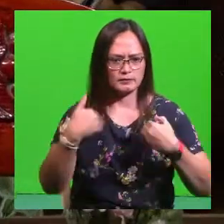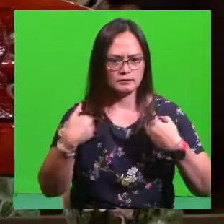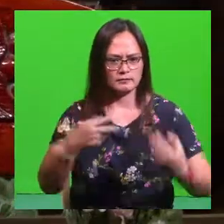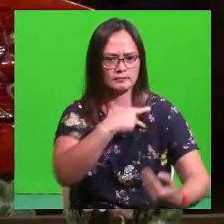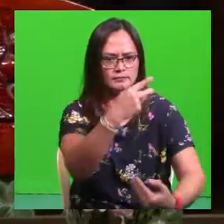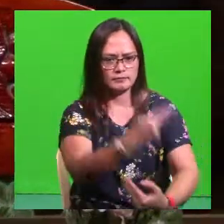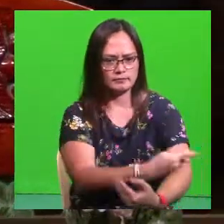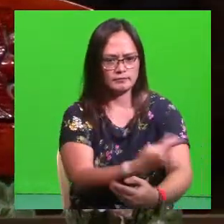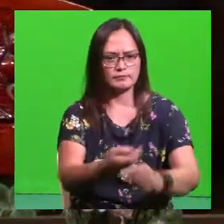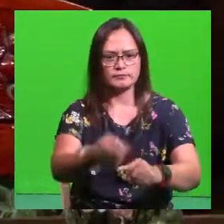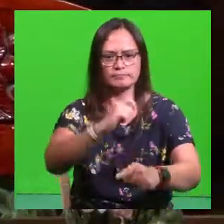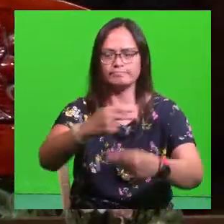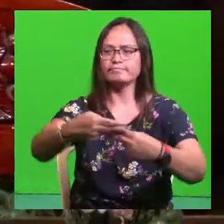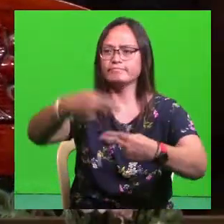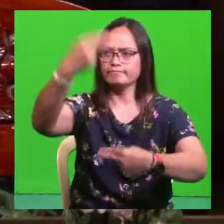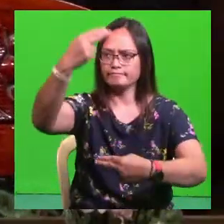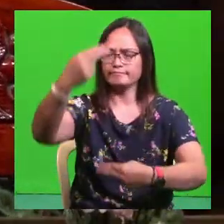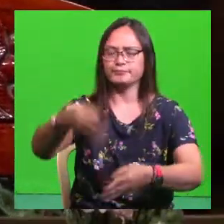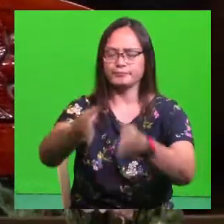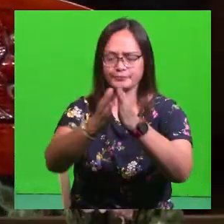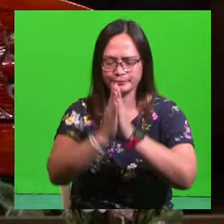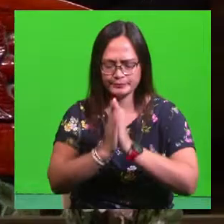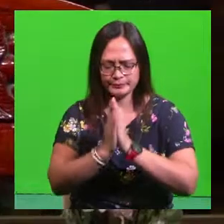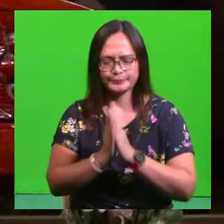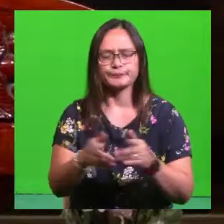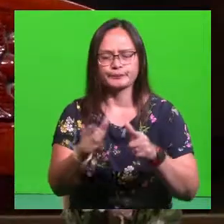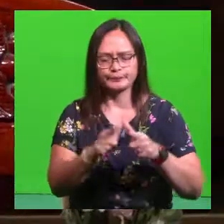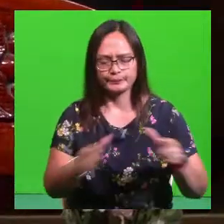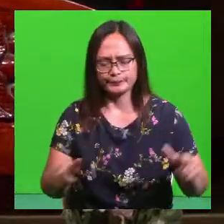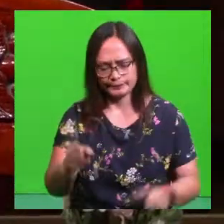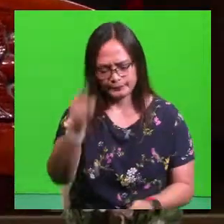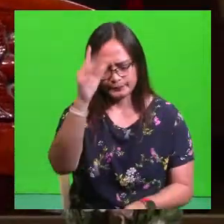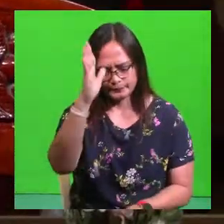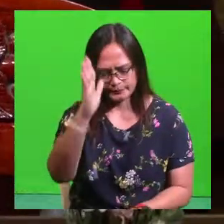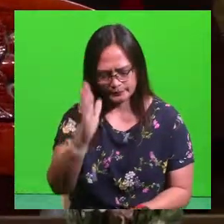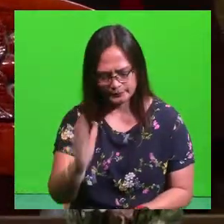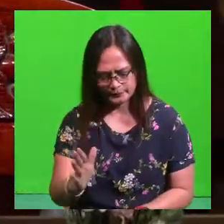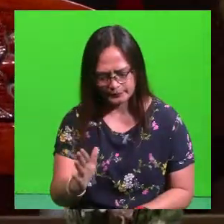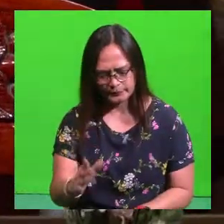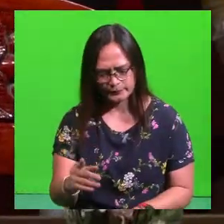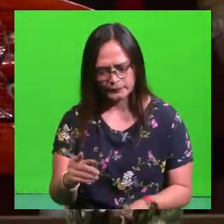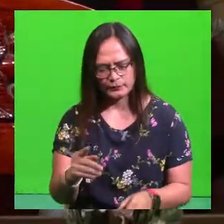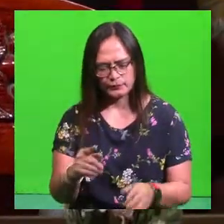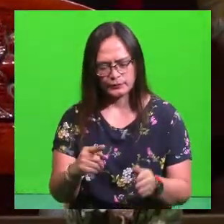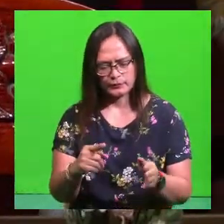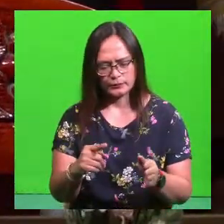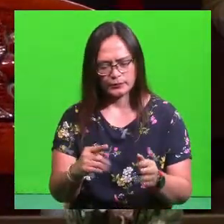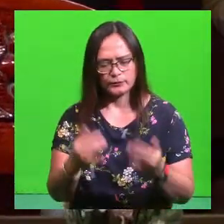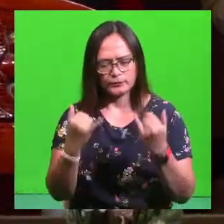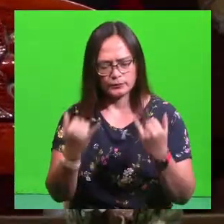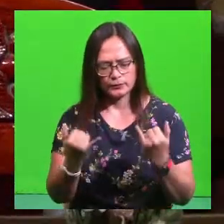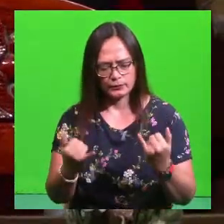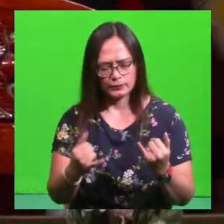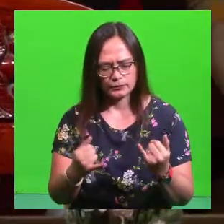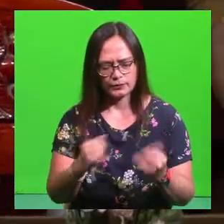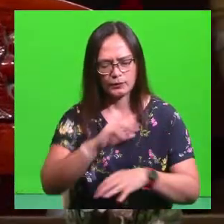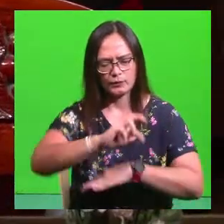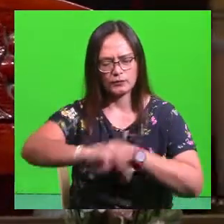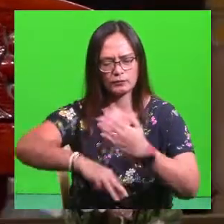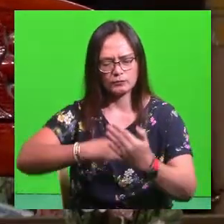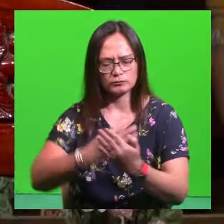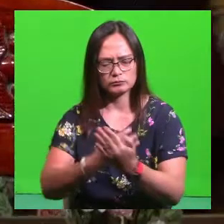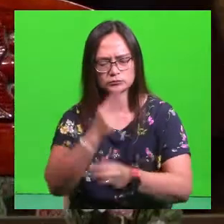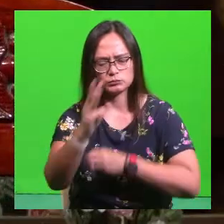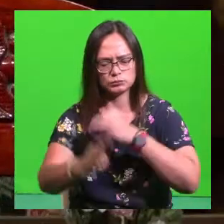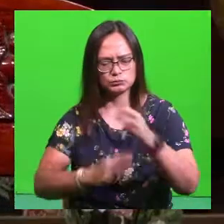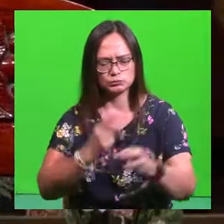tayo. Dakilang Diyos, ang buong mundo, Panginoon, ay nagseselebra ng muling pagkabuhay